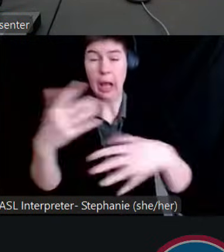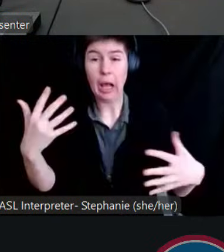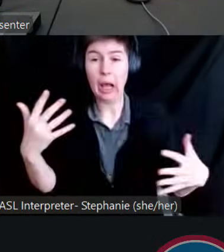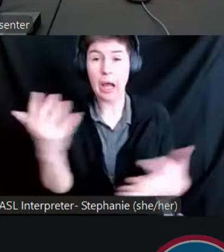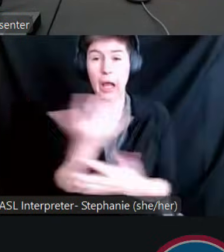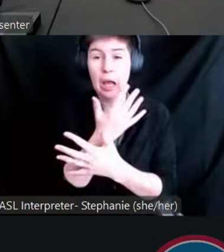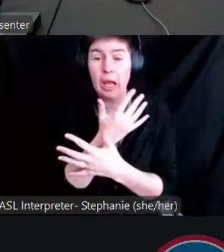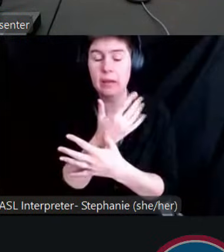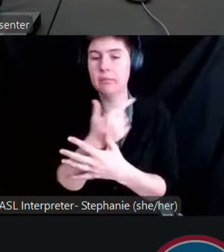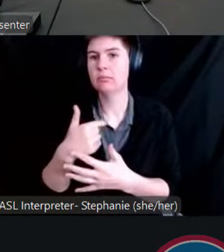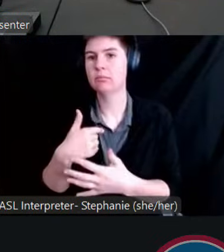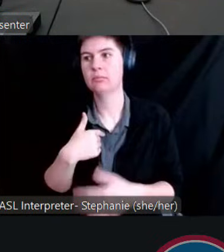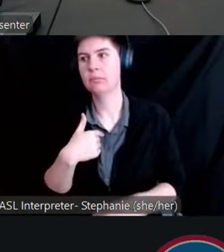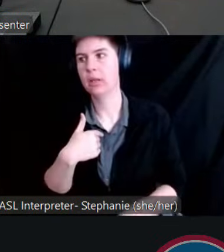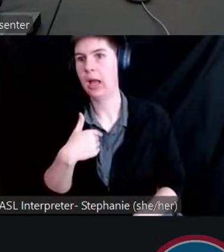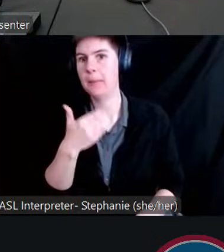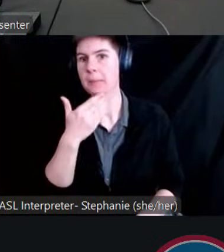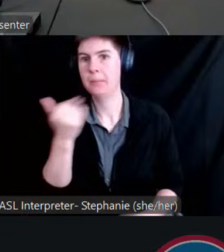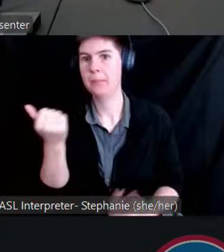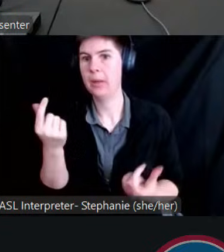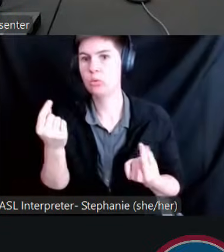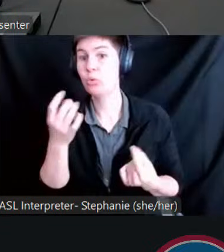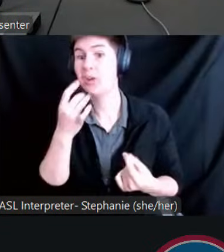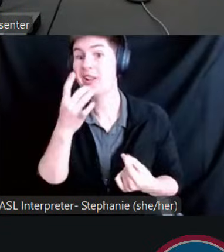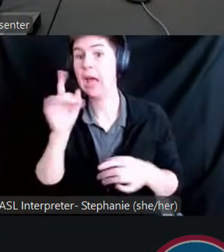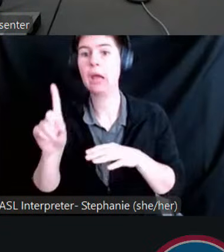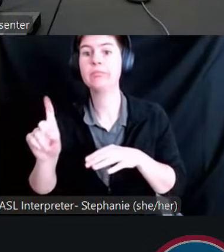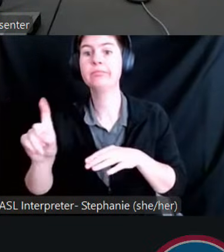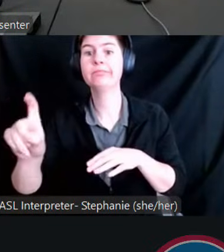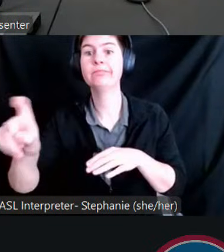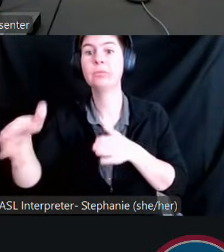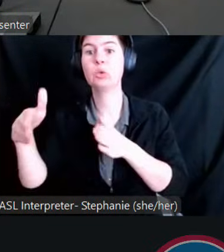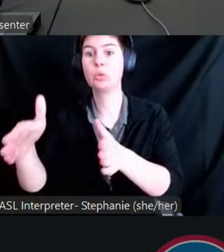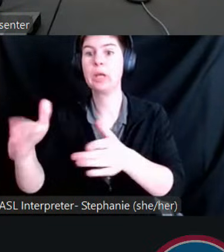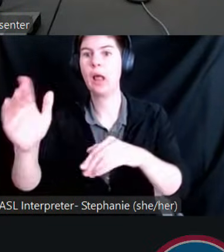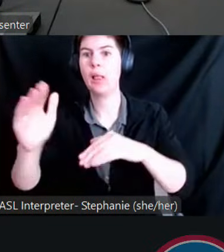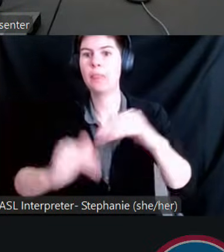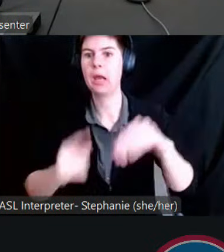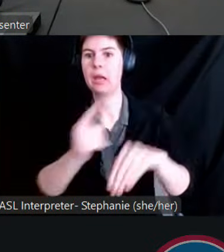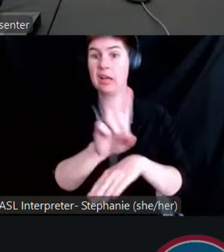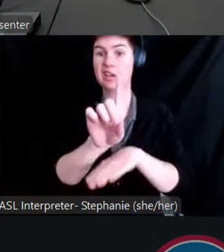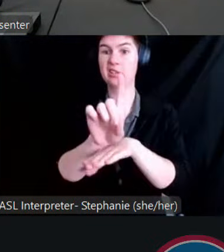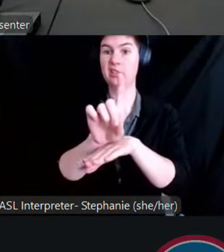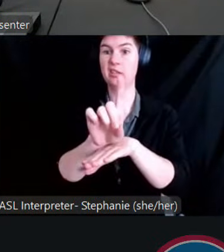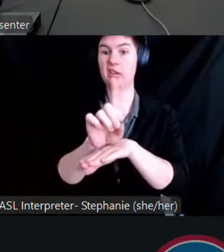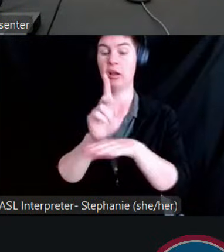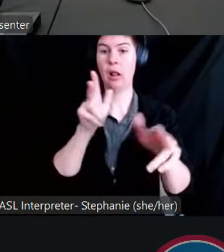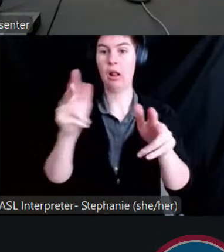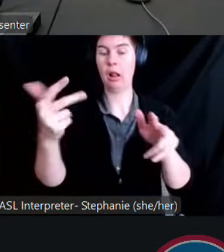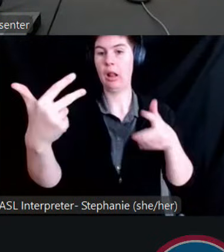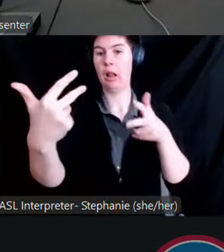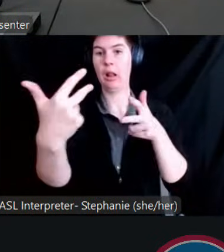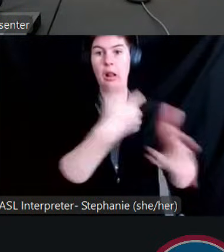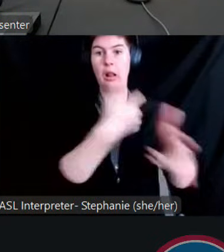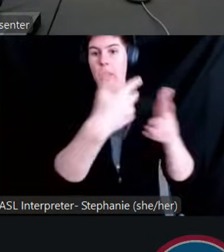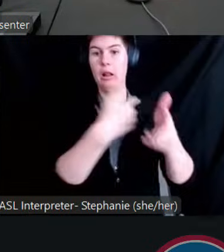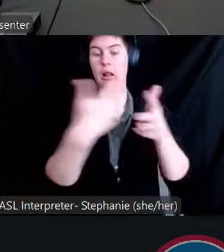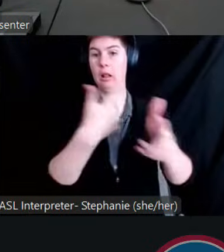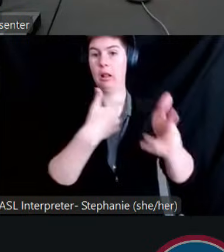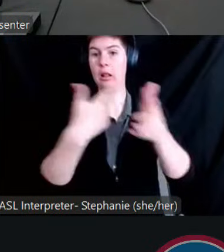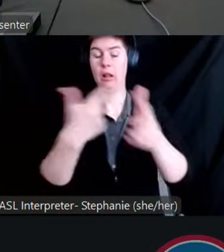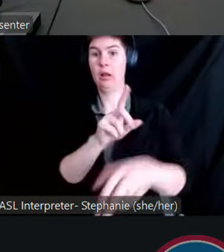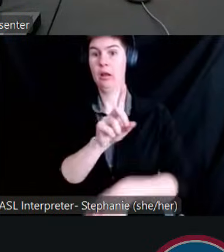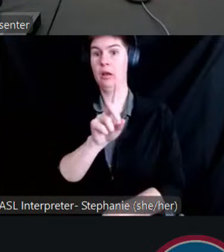a light crossing the street than I would be standing there with this traffic, primarily because cars